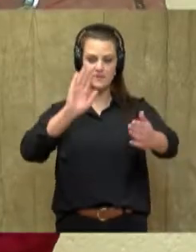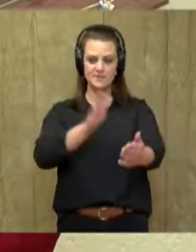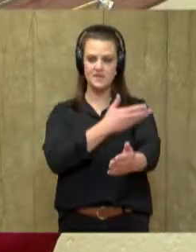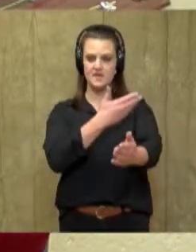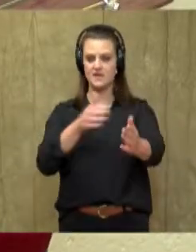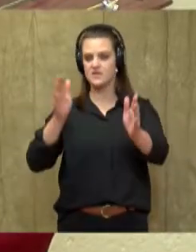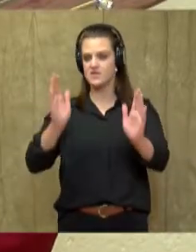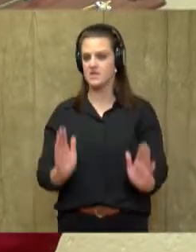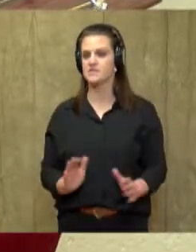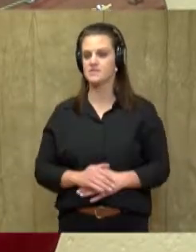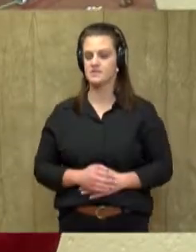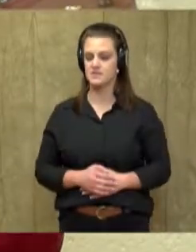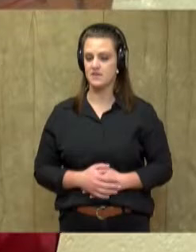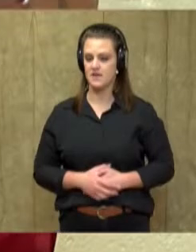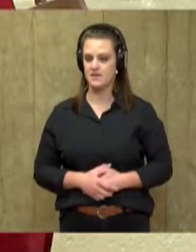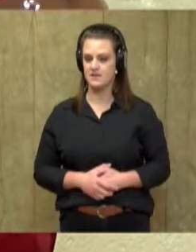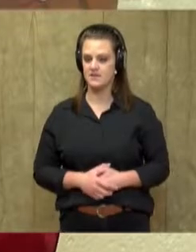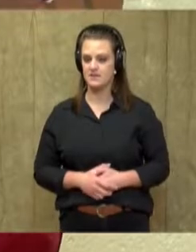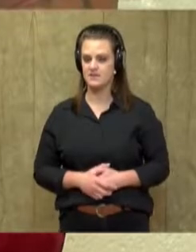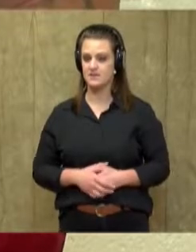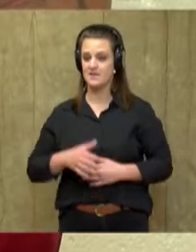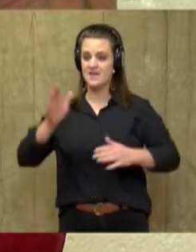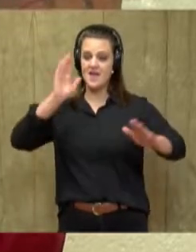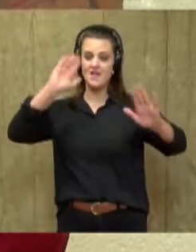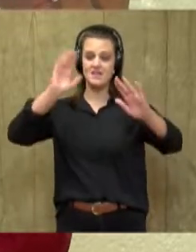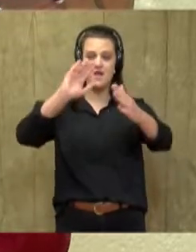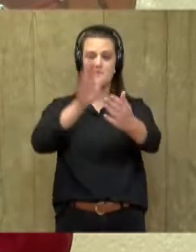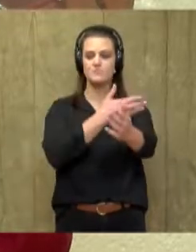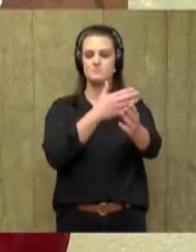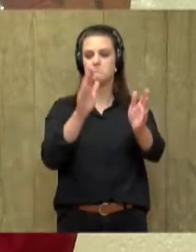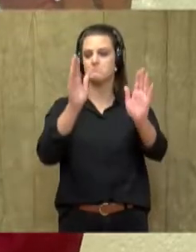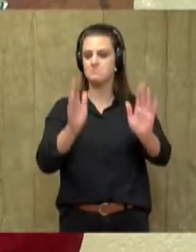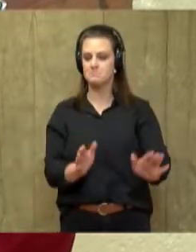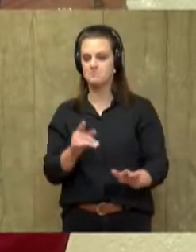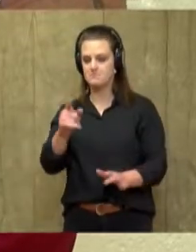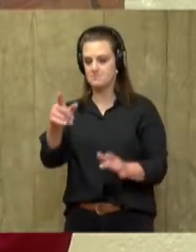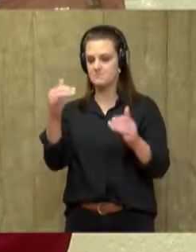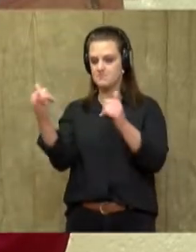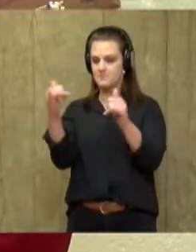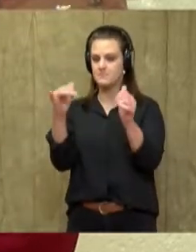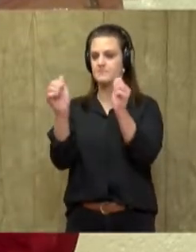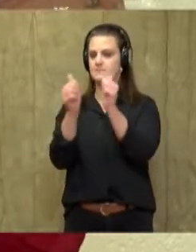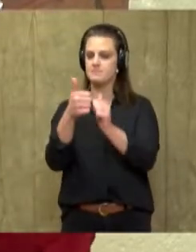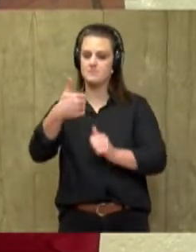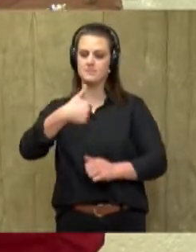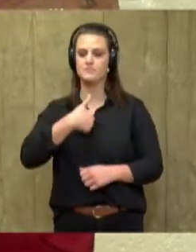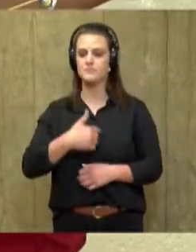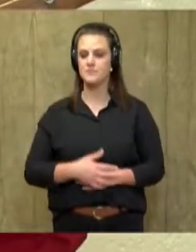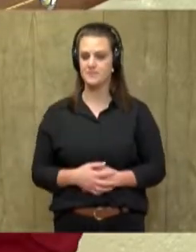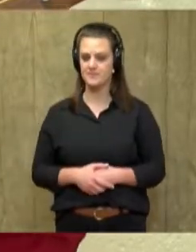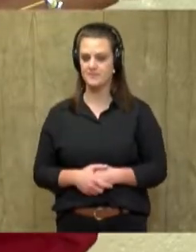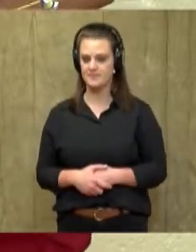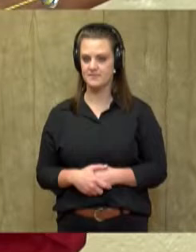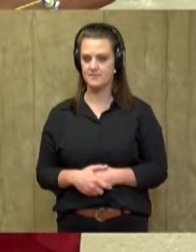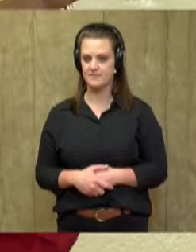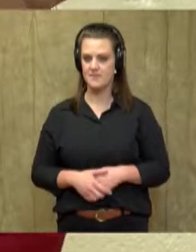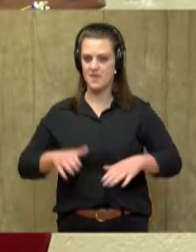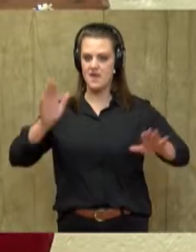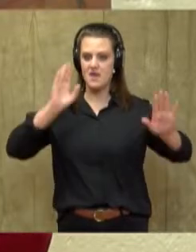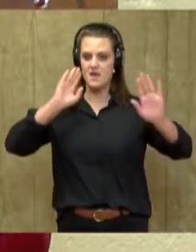Hello, musicians. Hello, musicians. Play and sing